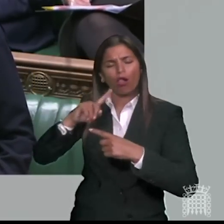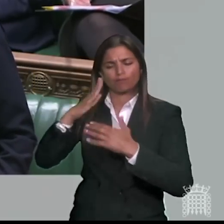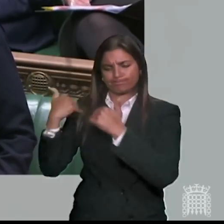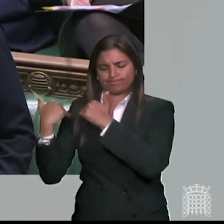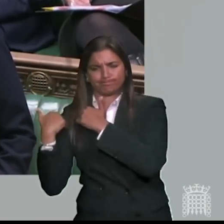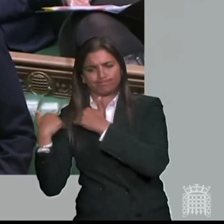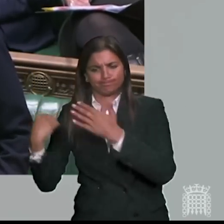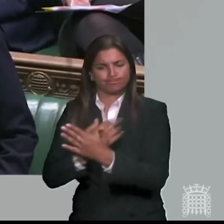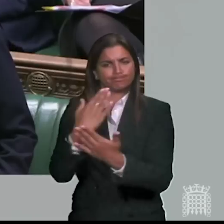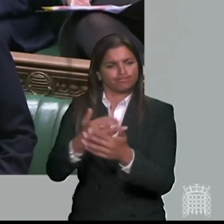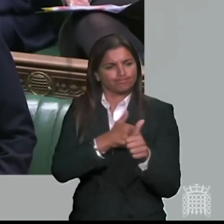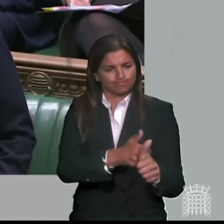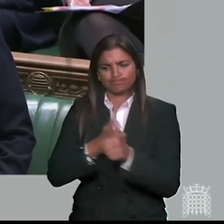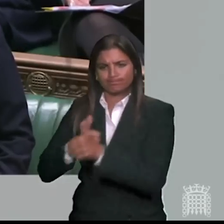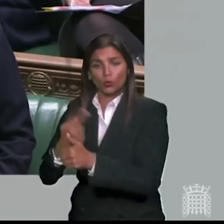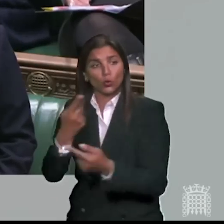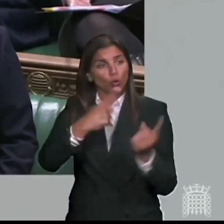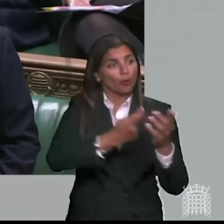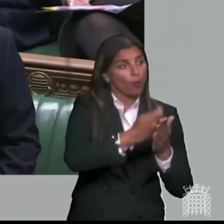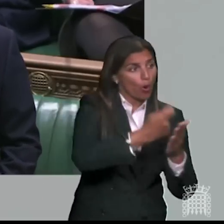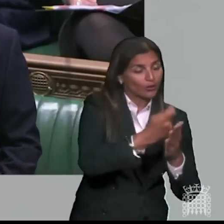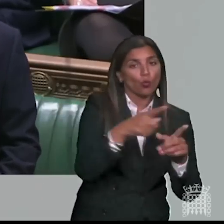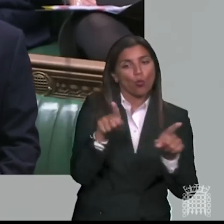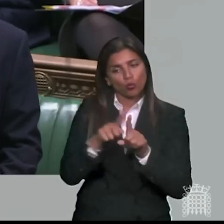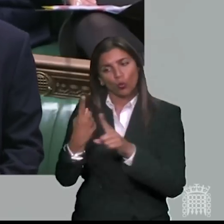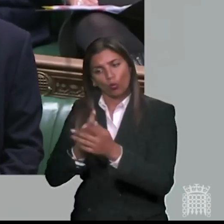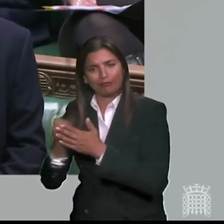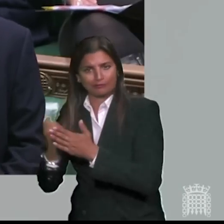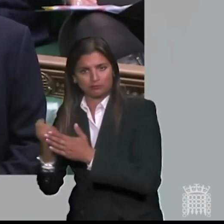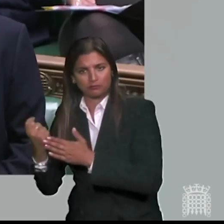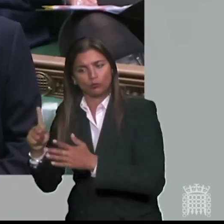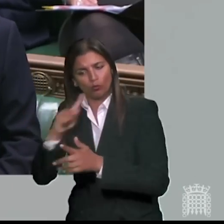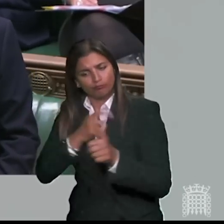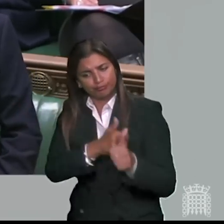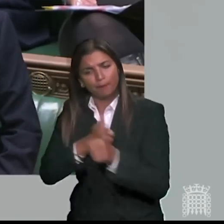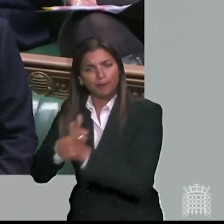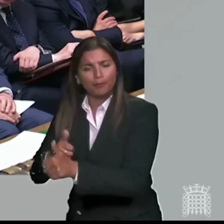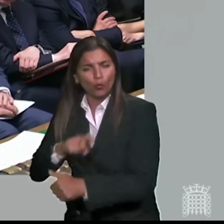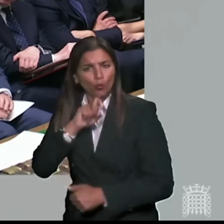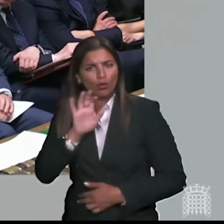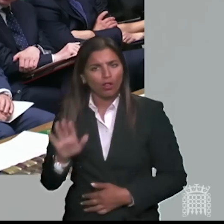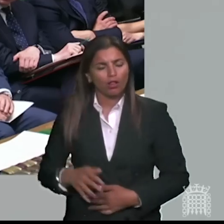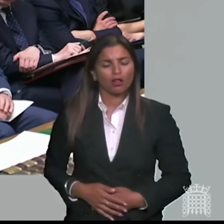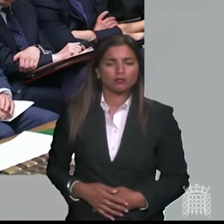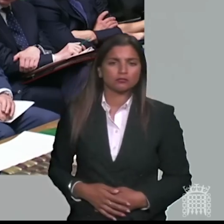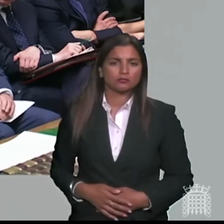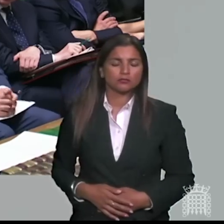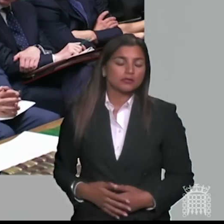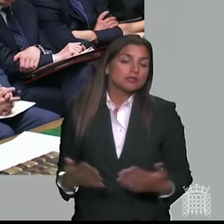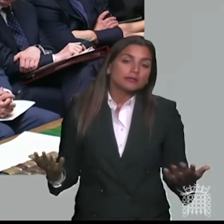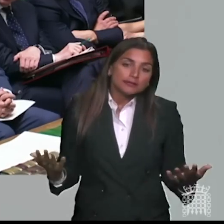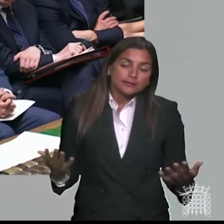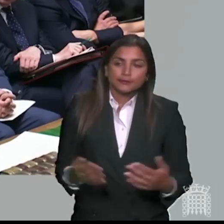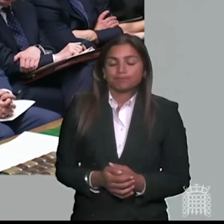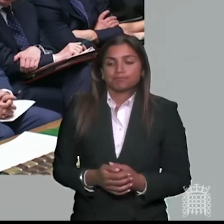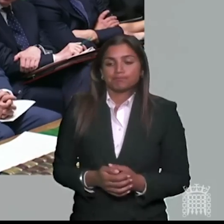behind both mortgage holders and of course take necessary measures for renters. But look, we have